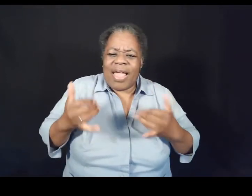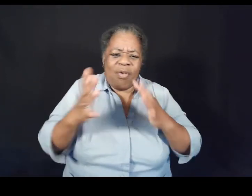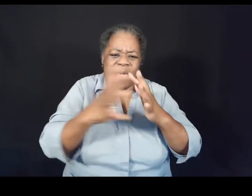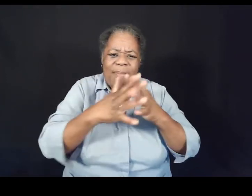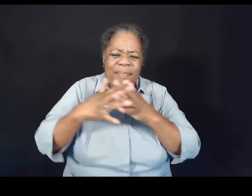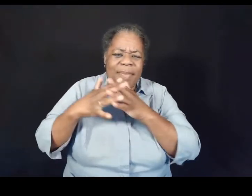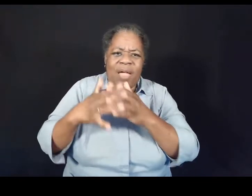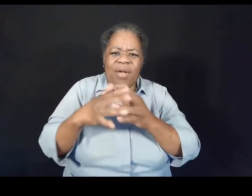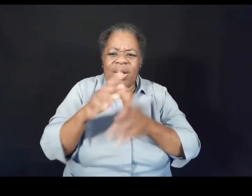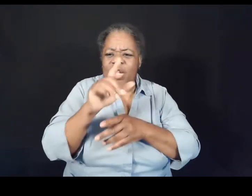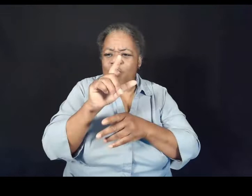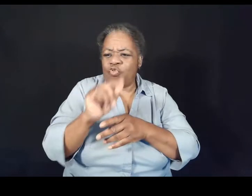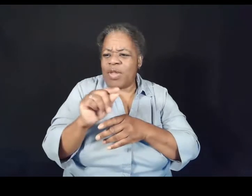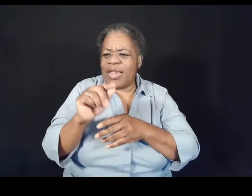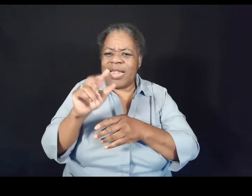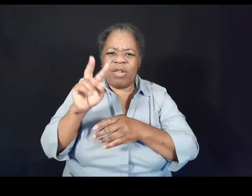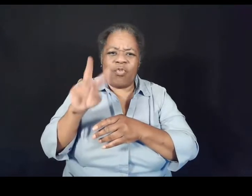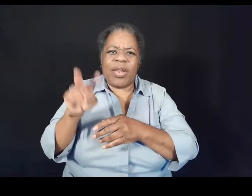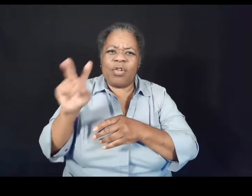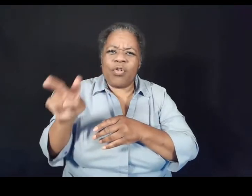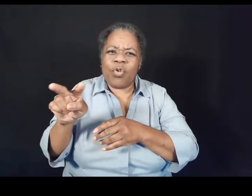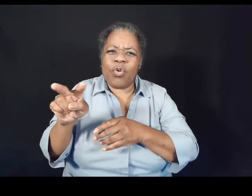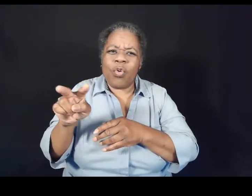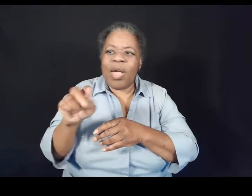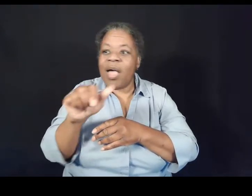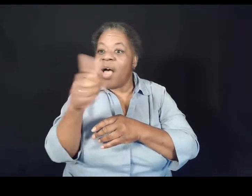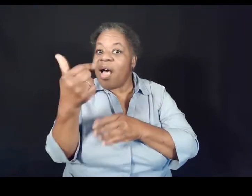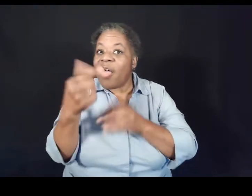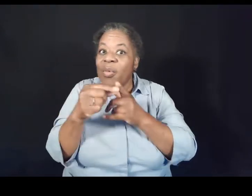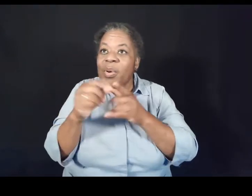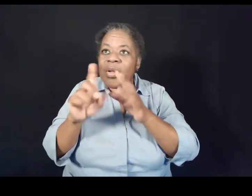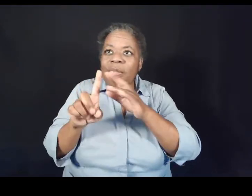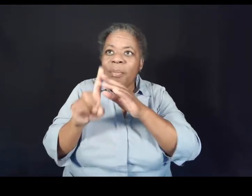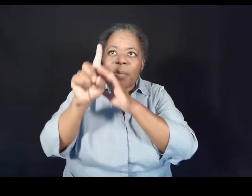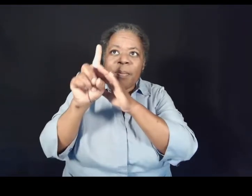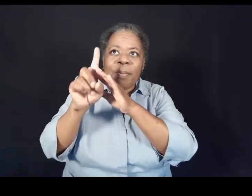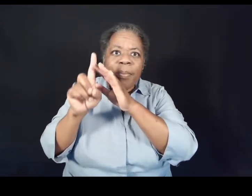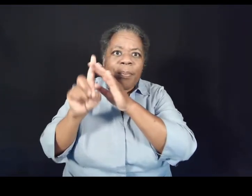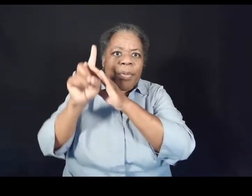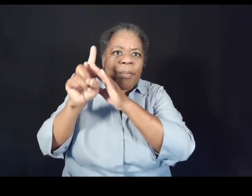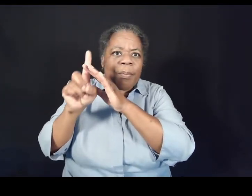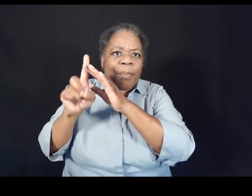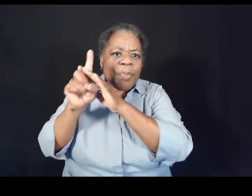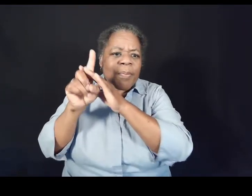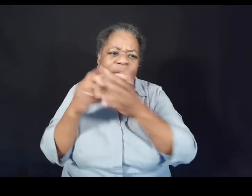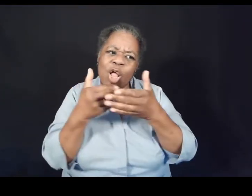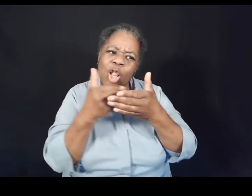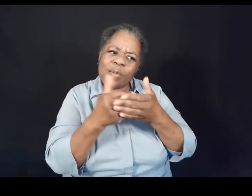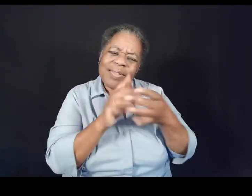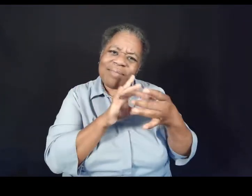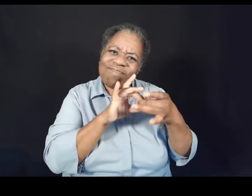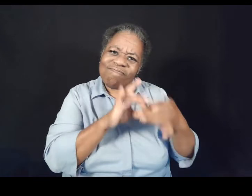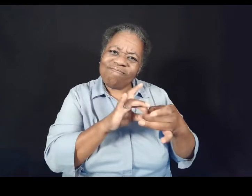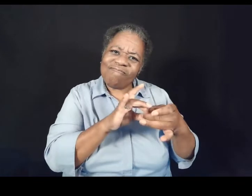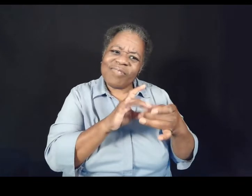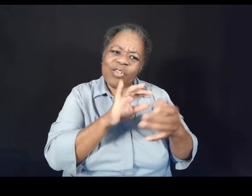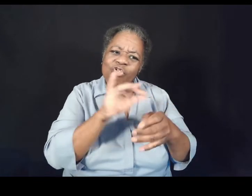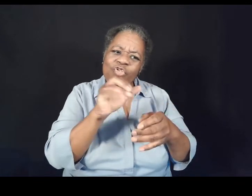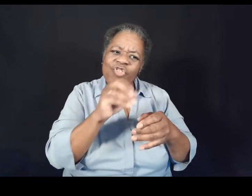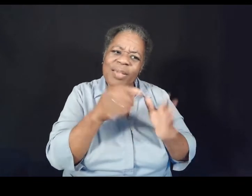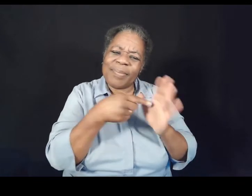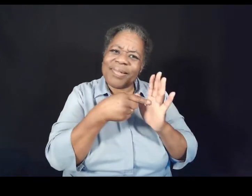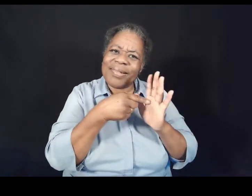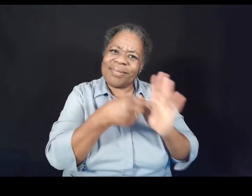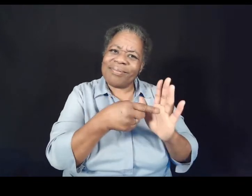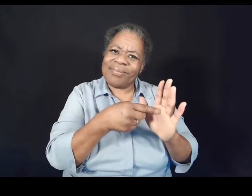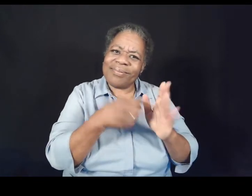2022, a few other words came to mind that are closely related to what James is getting at with the